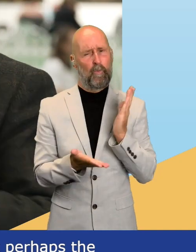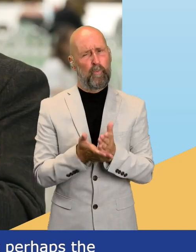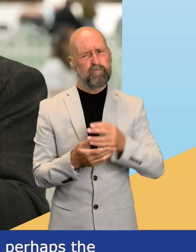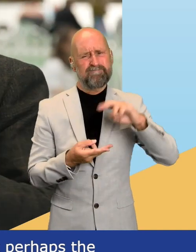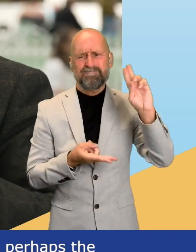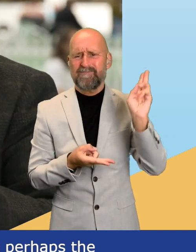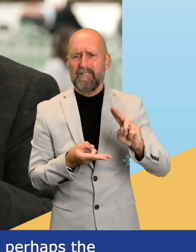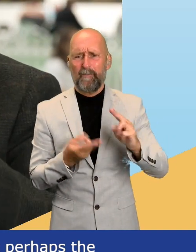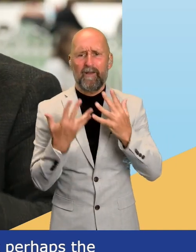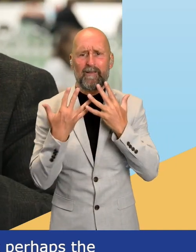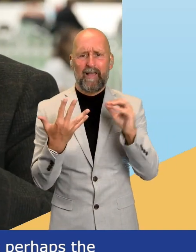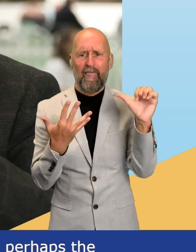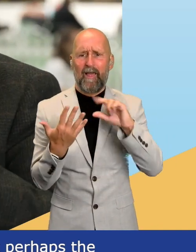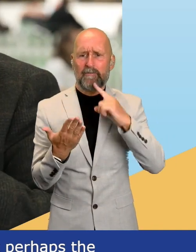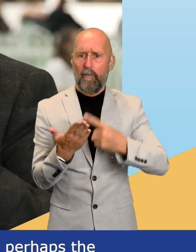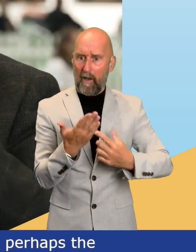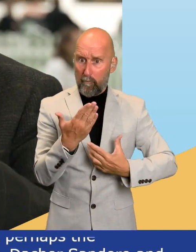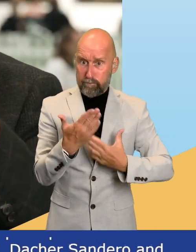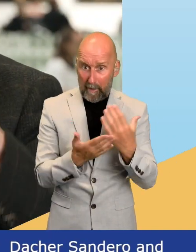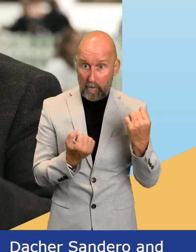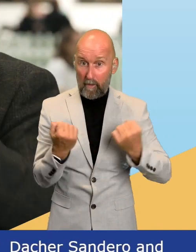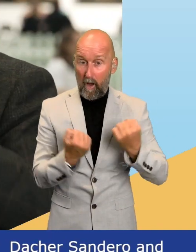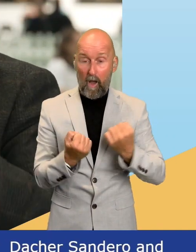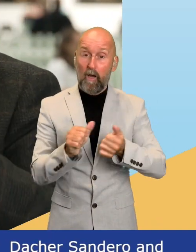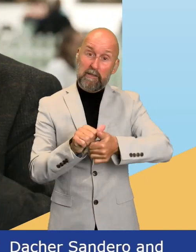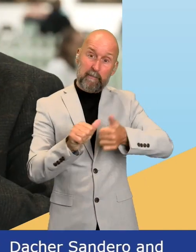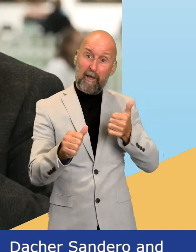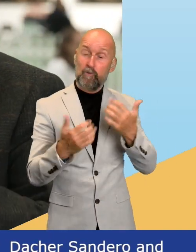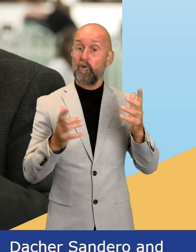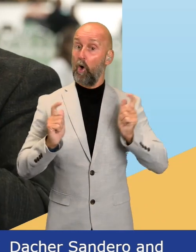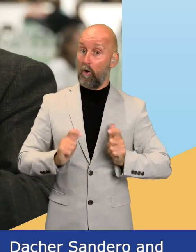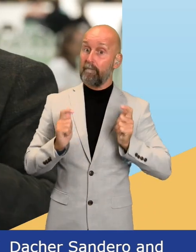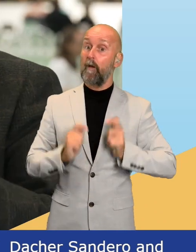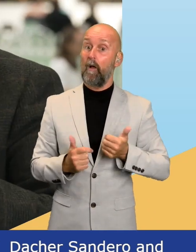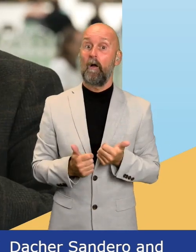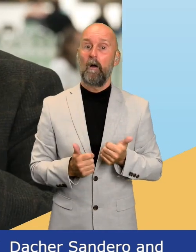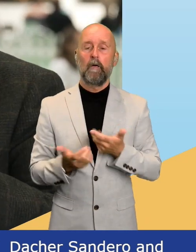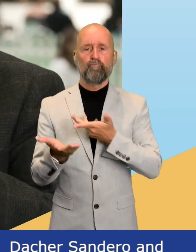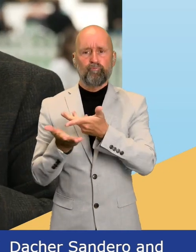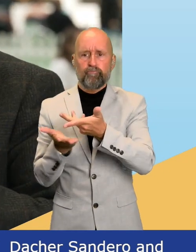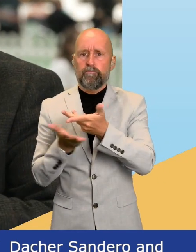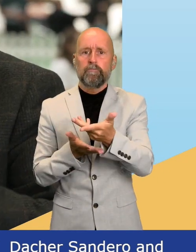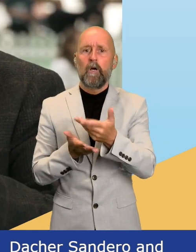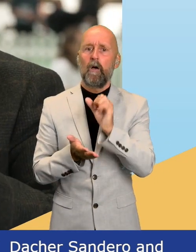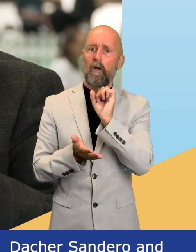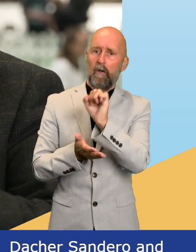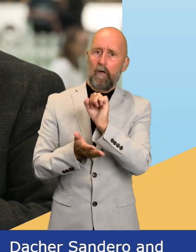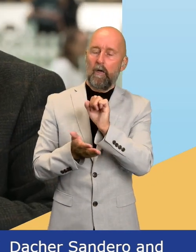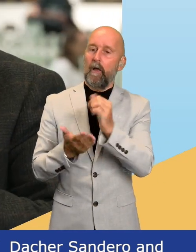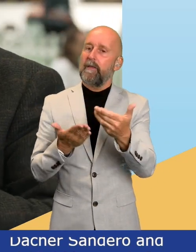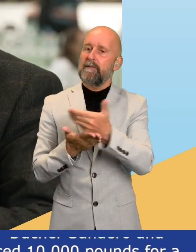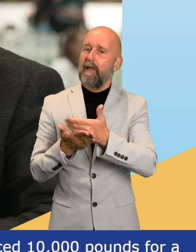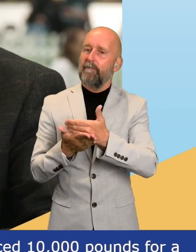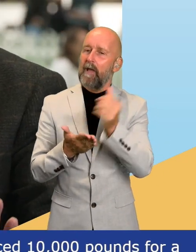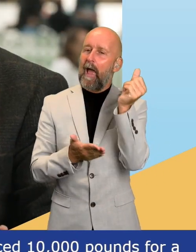well priced, like £10,000 for a brand new car, spacious, comfortable. And we spoke to the people at Euro NCAP about it, the safety experts, and